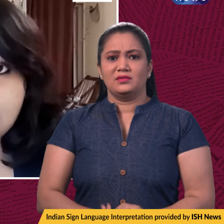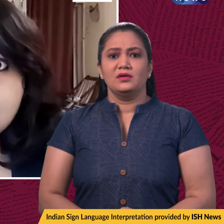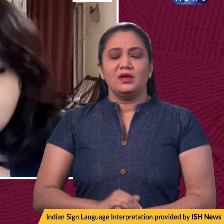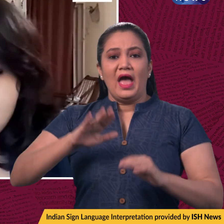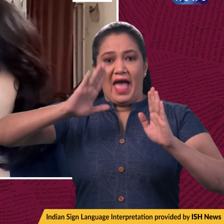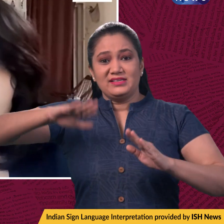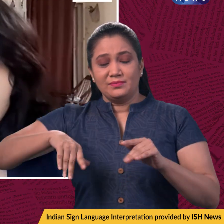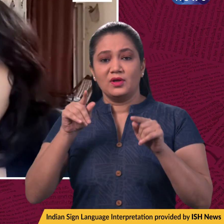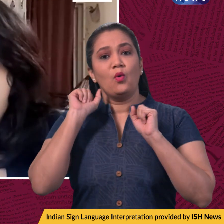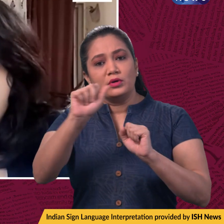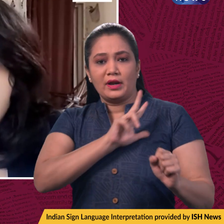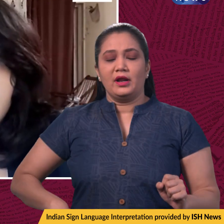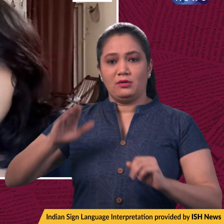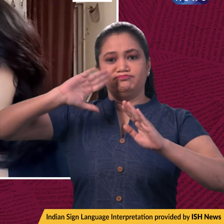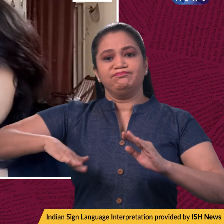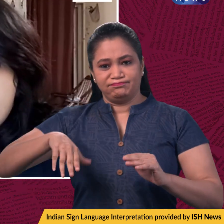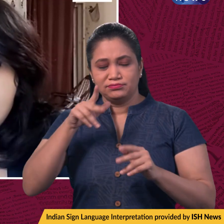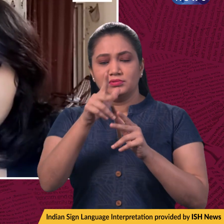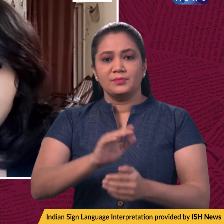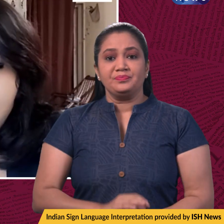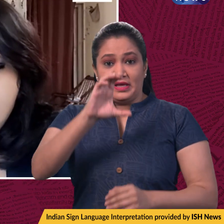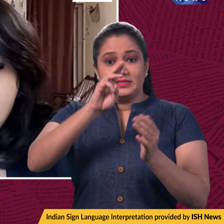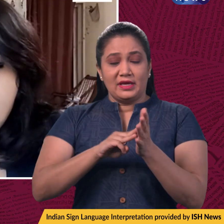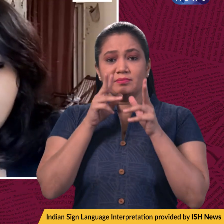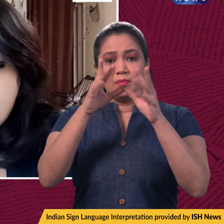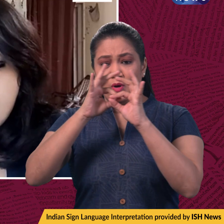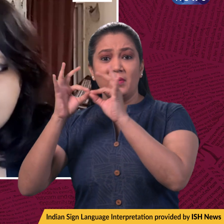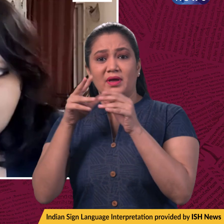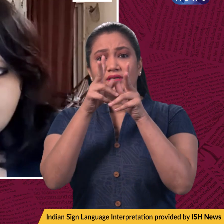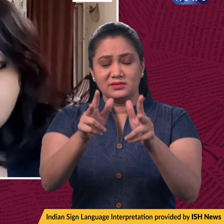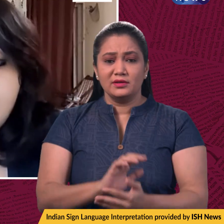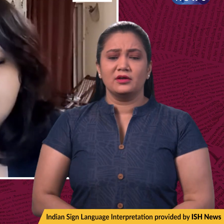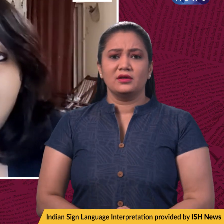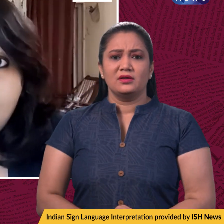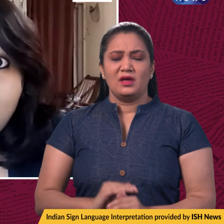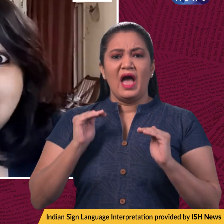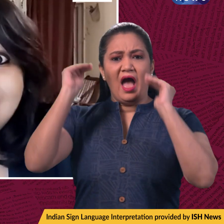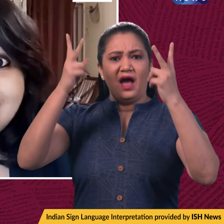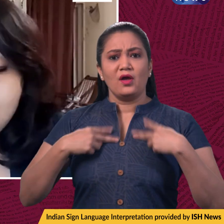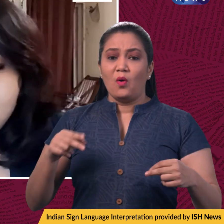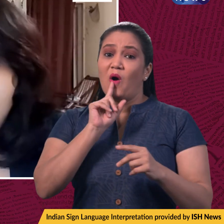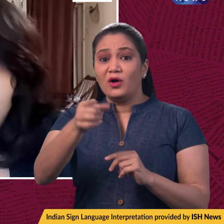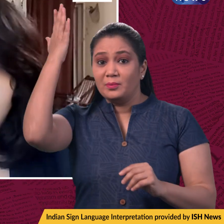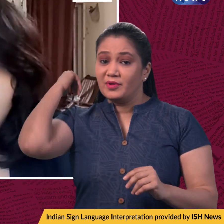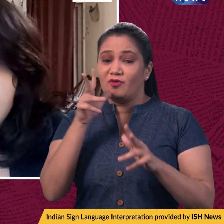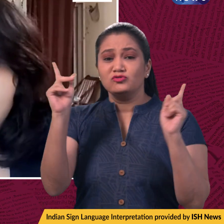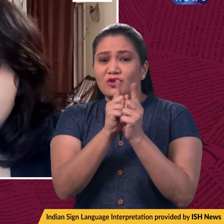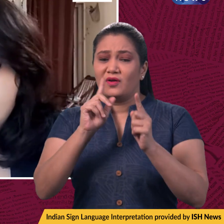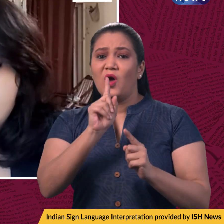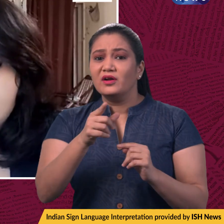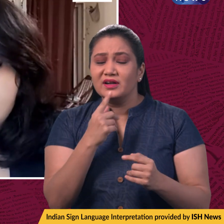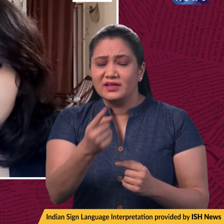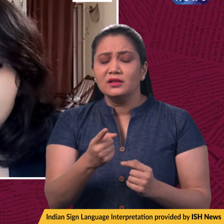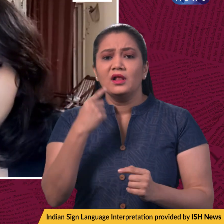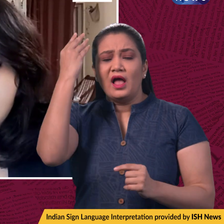the State Assembly, Karnataka Chief Minister Bommai has said that the High Court interim order, which